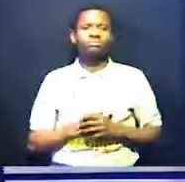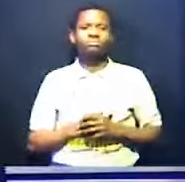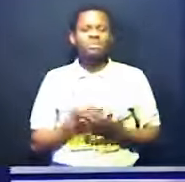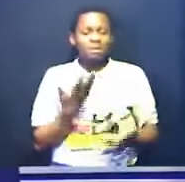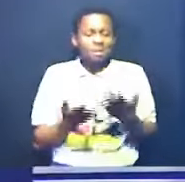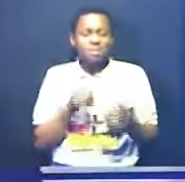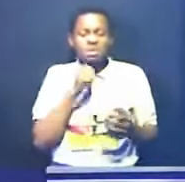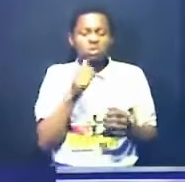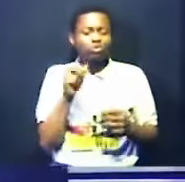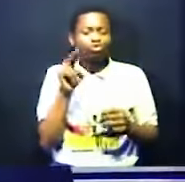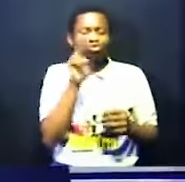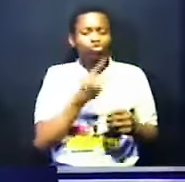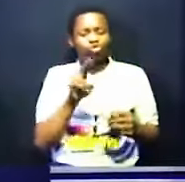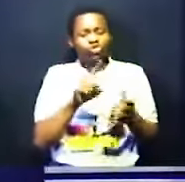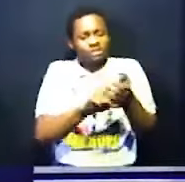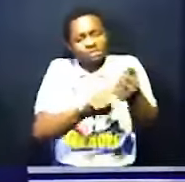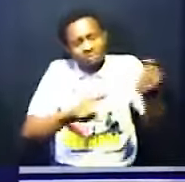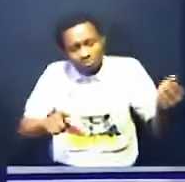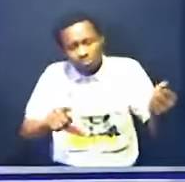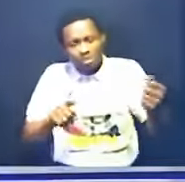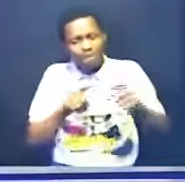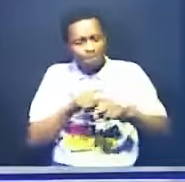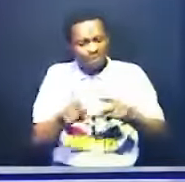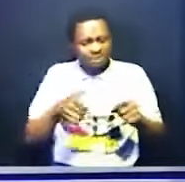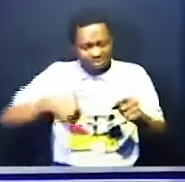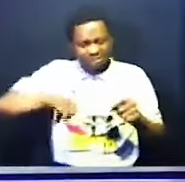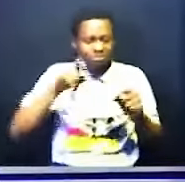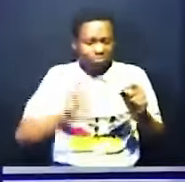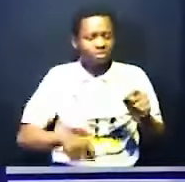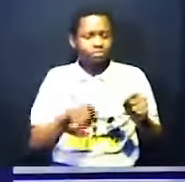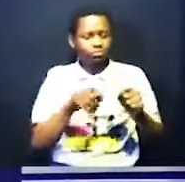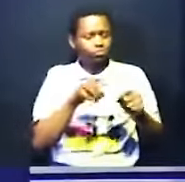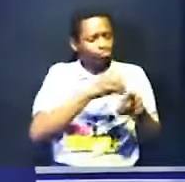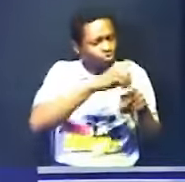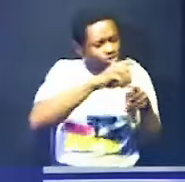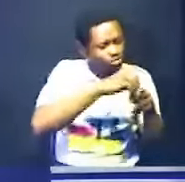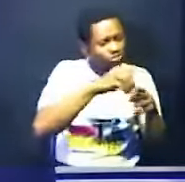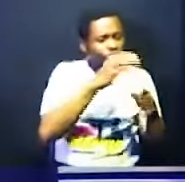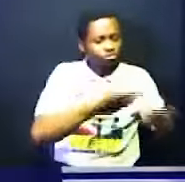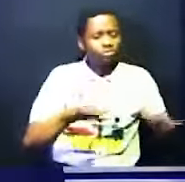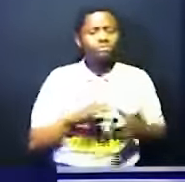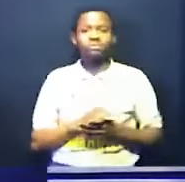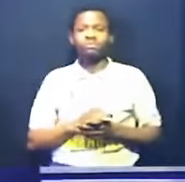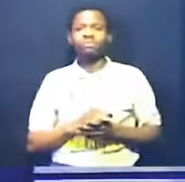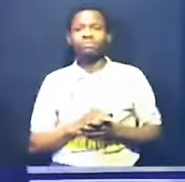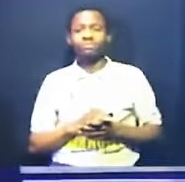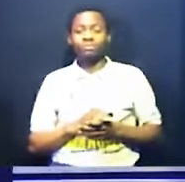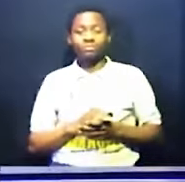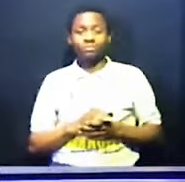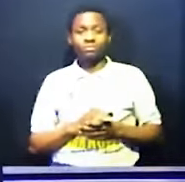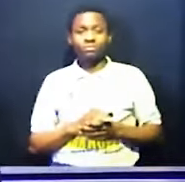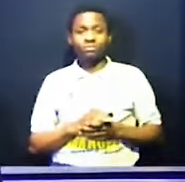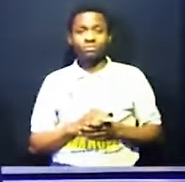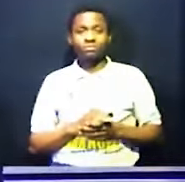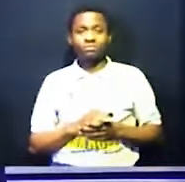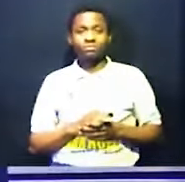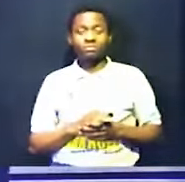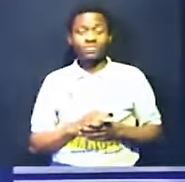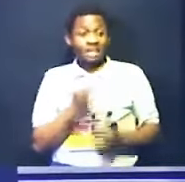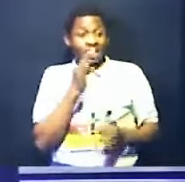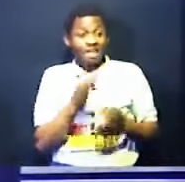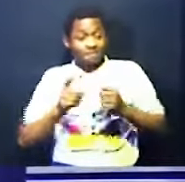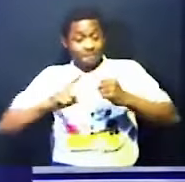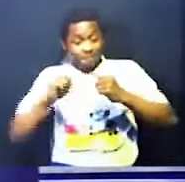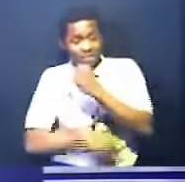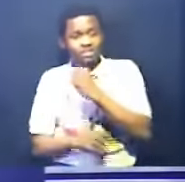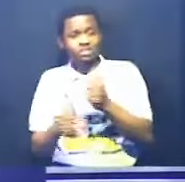Do not withhold discipline from a child. If you punish them with the rod, they will not